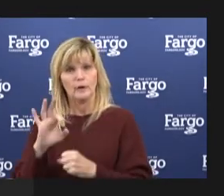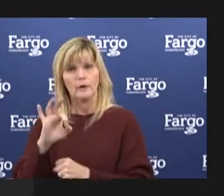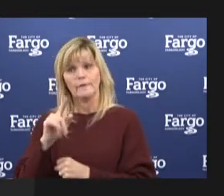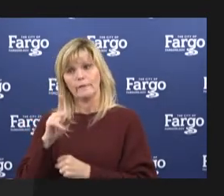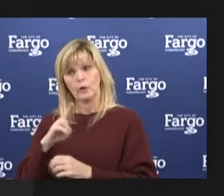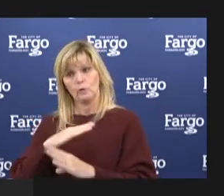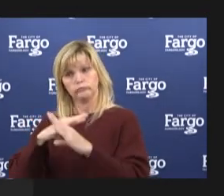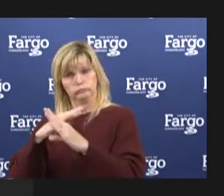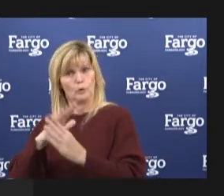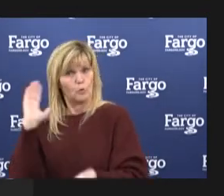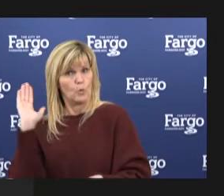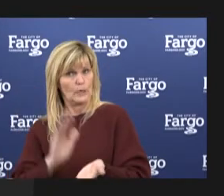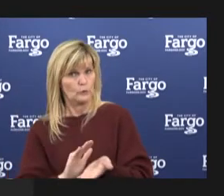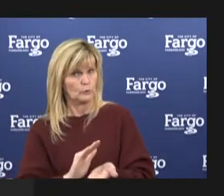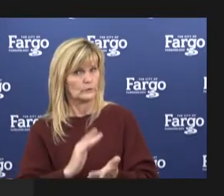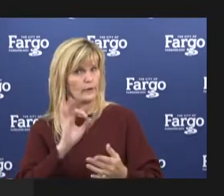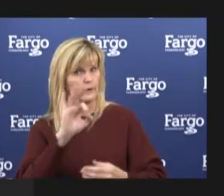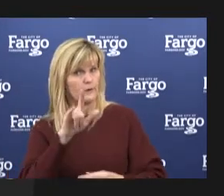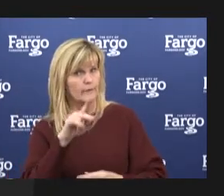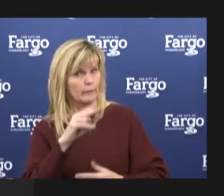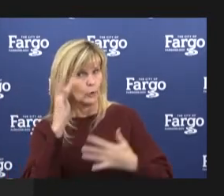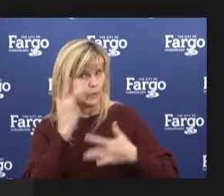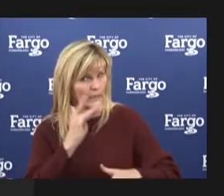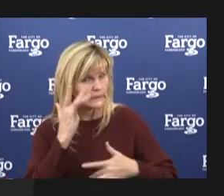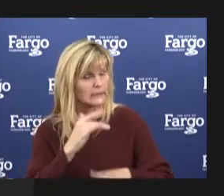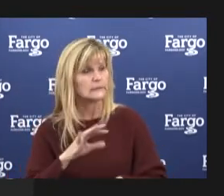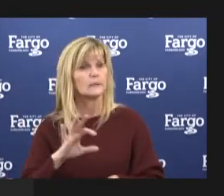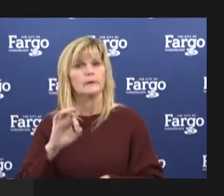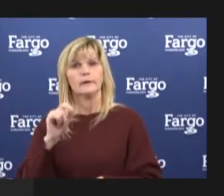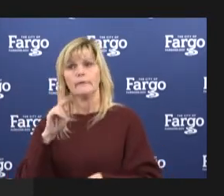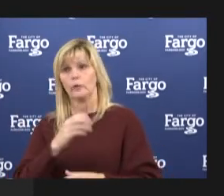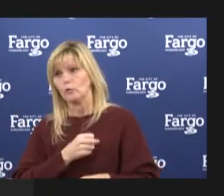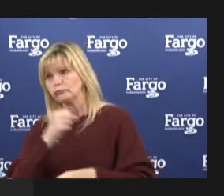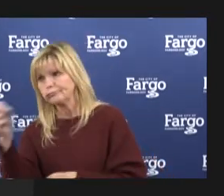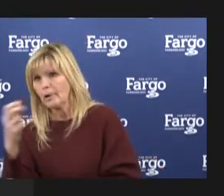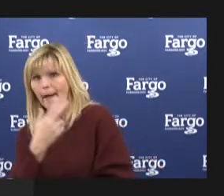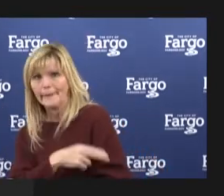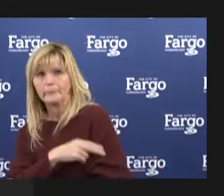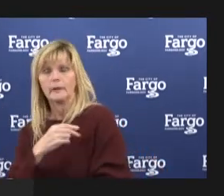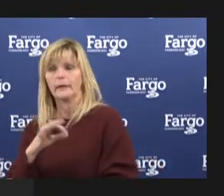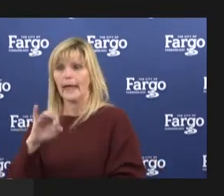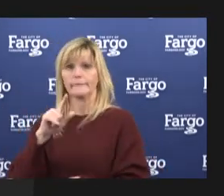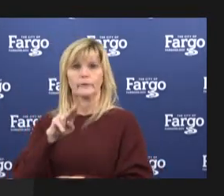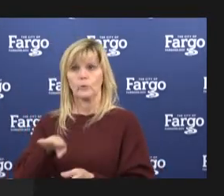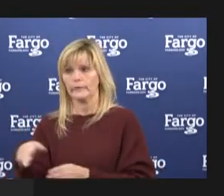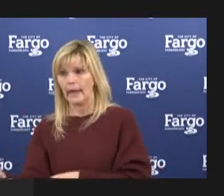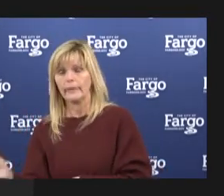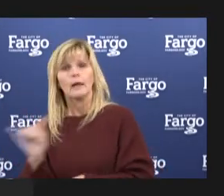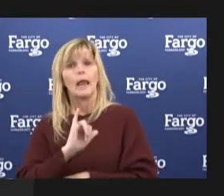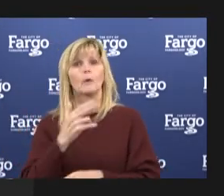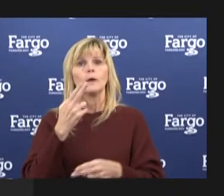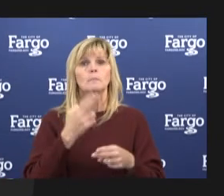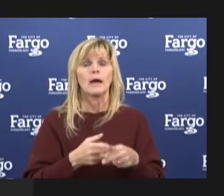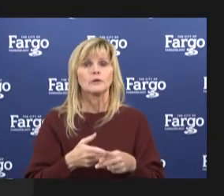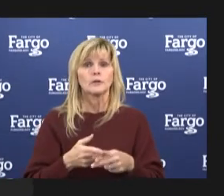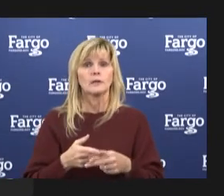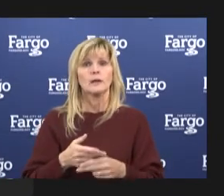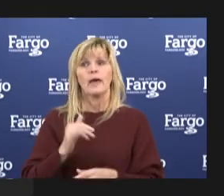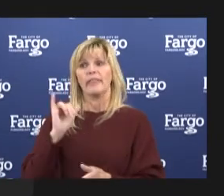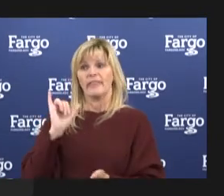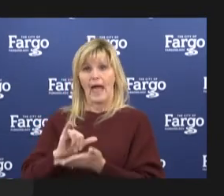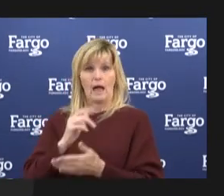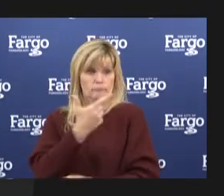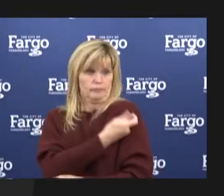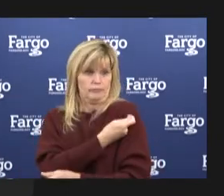shown, to reduce the risk of flu illness, hospitalizations, and death. And as was mentioned earlier, can decrease the burden on our health